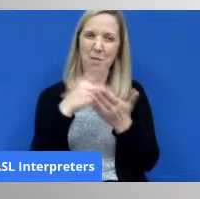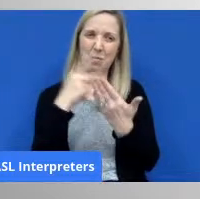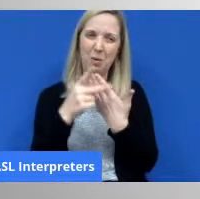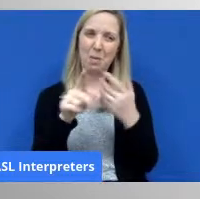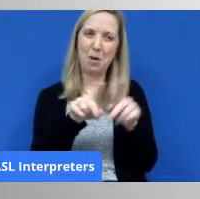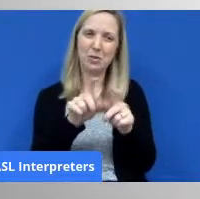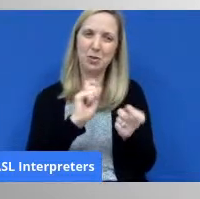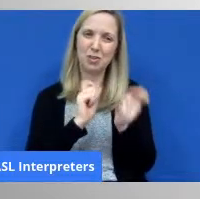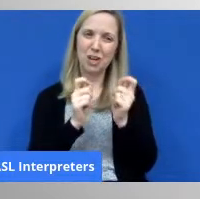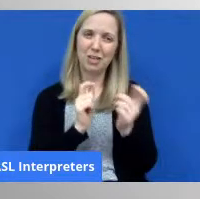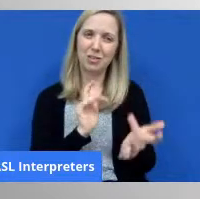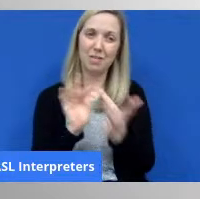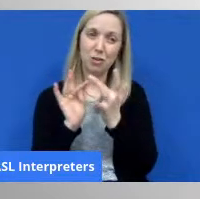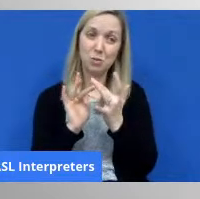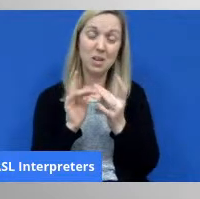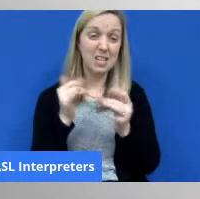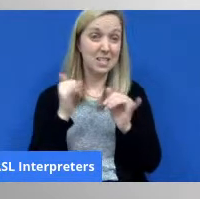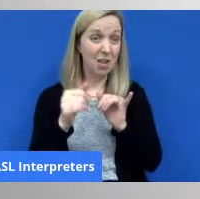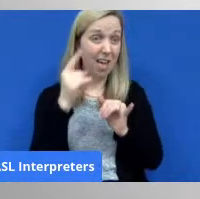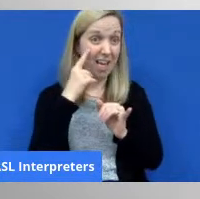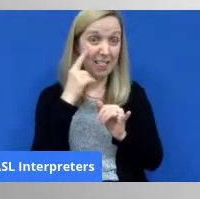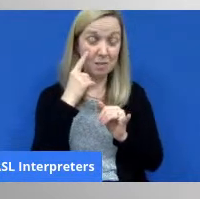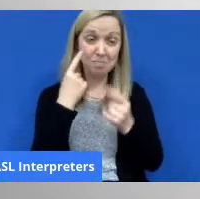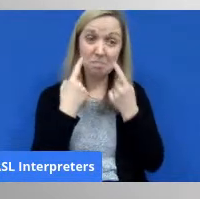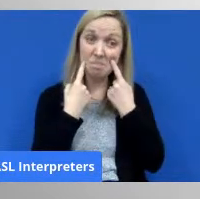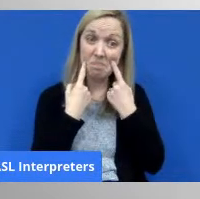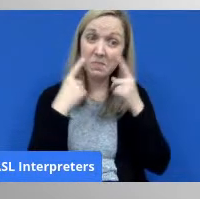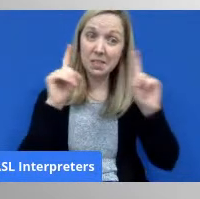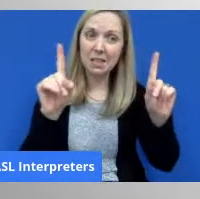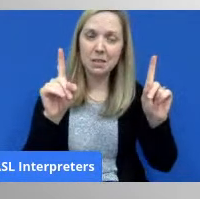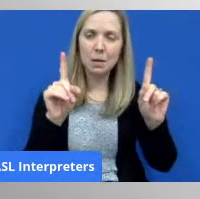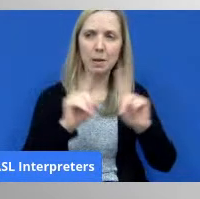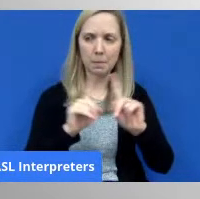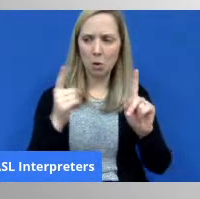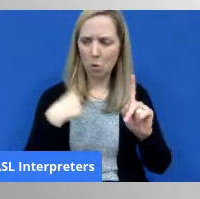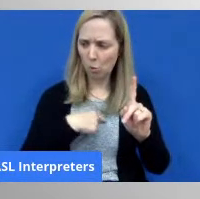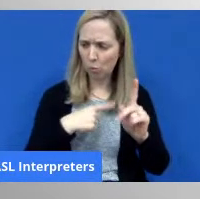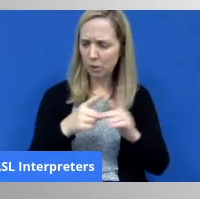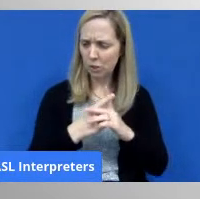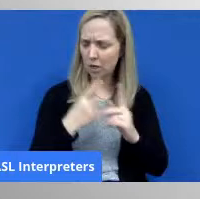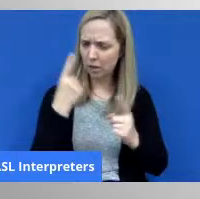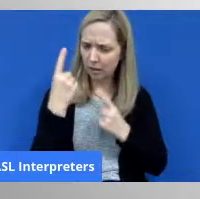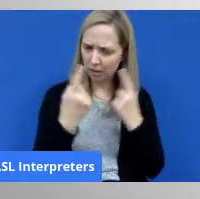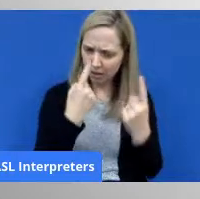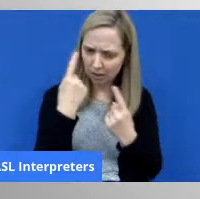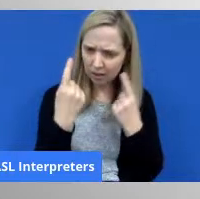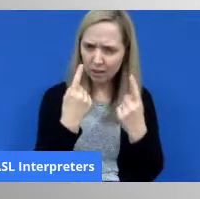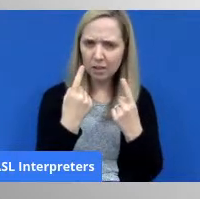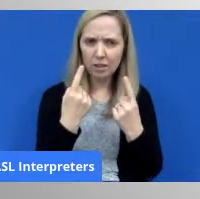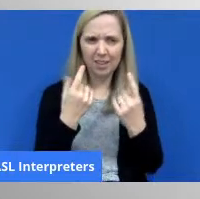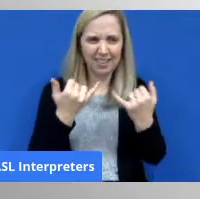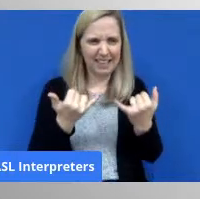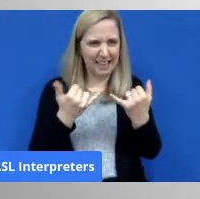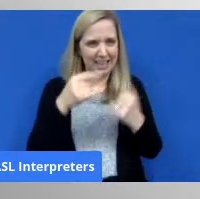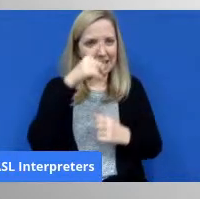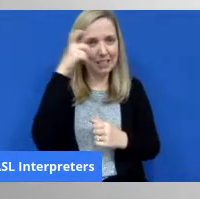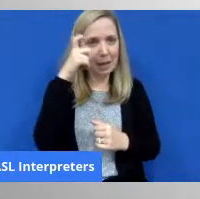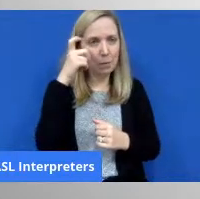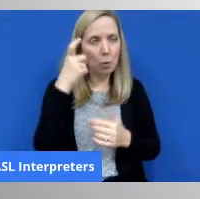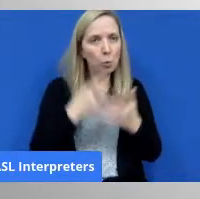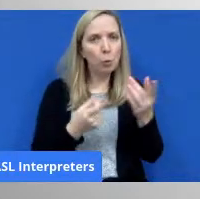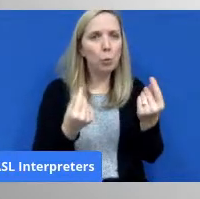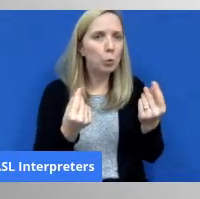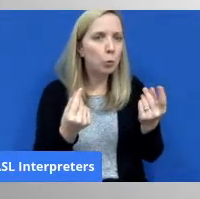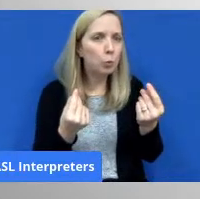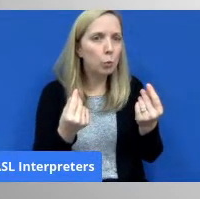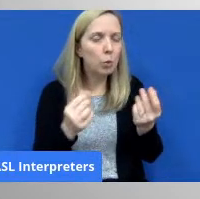It was still, I think, very successful, but it has made us start to think, what are we planning to do this summer? Is there ways that we could do